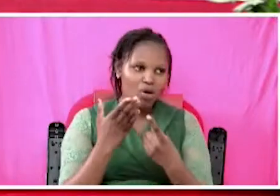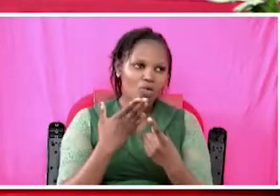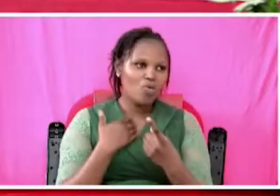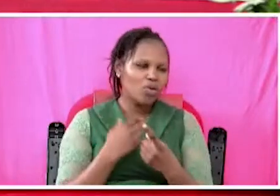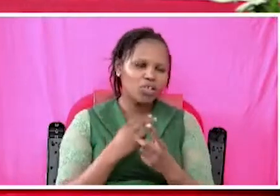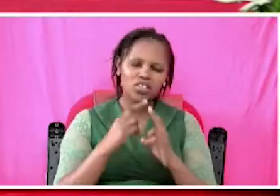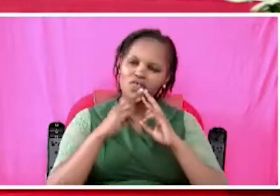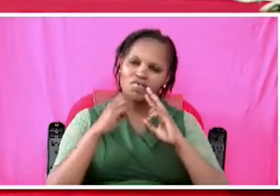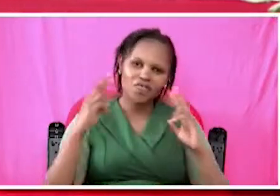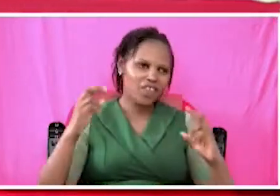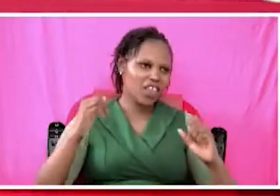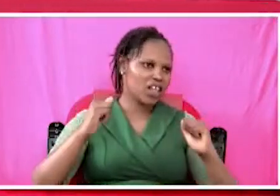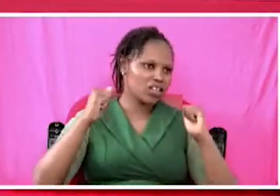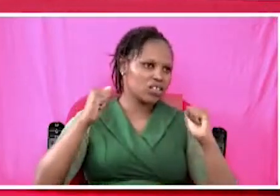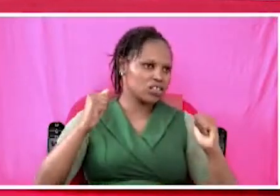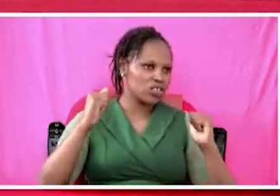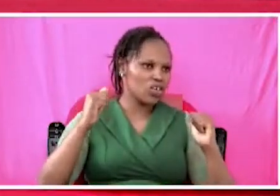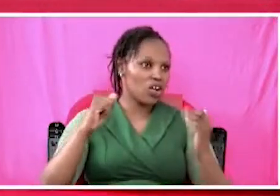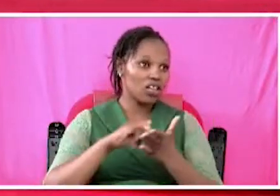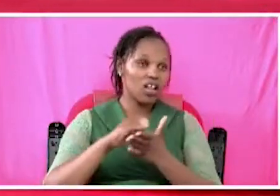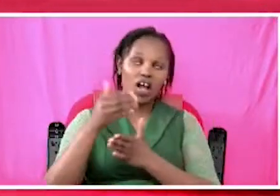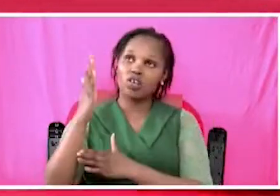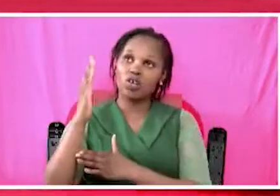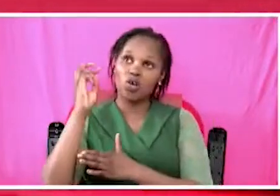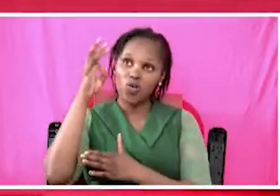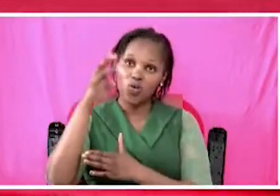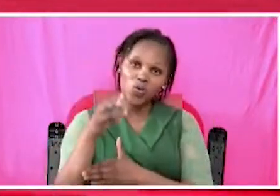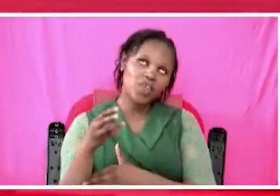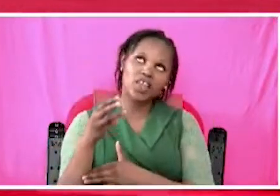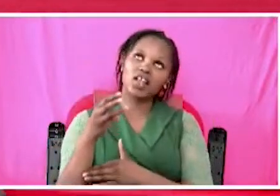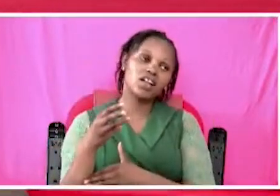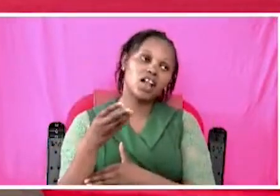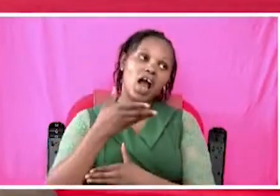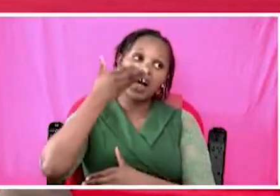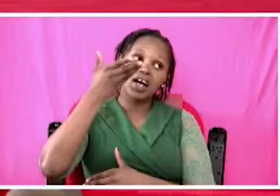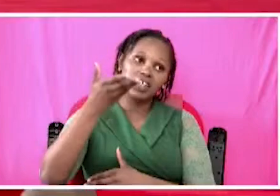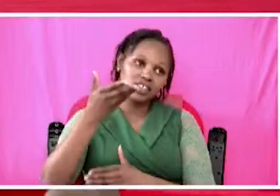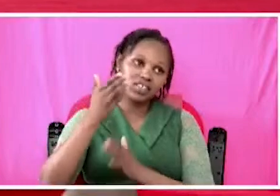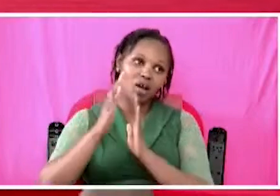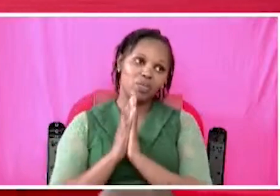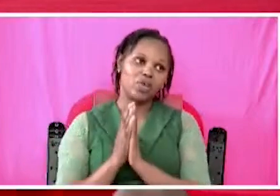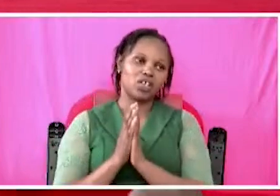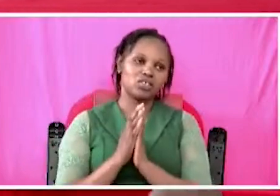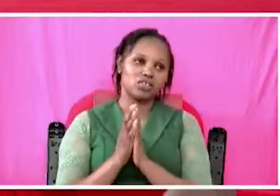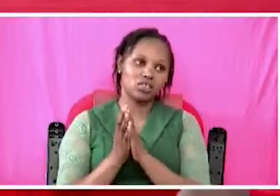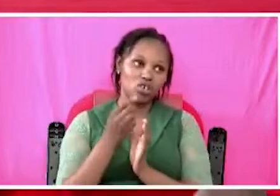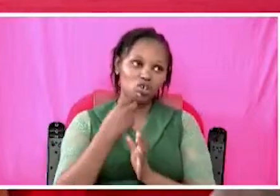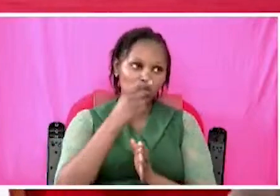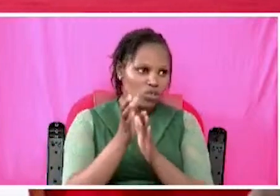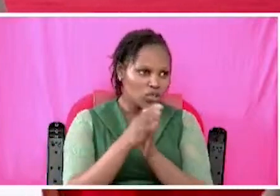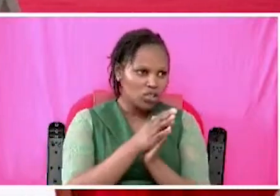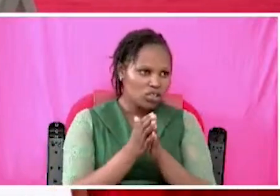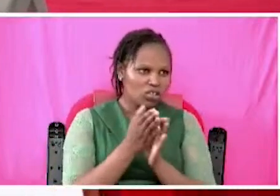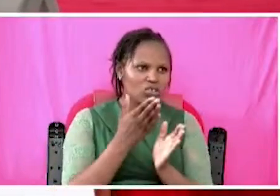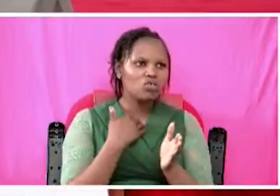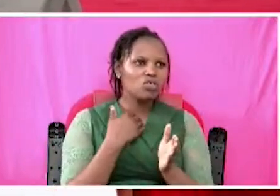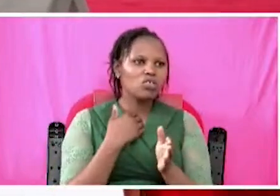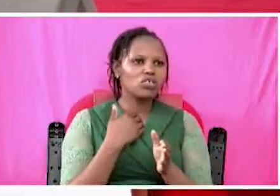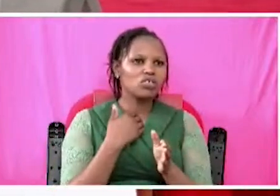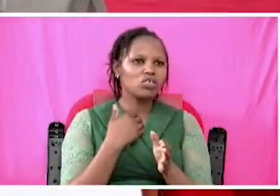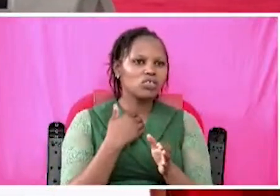confident that God will deliver. I told you the story when I was brought a sick person when I